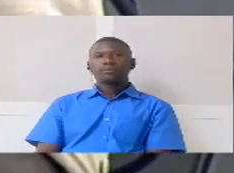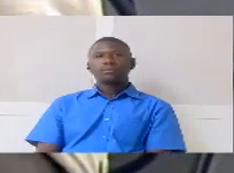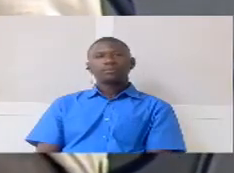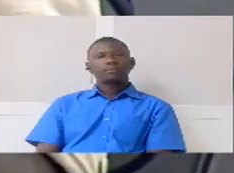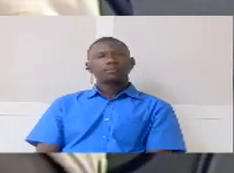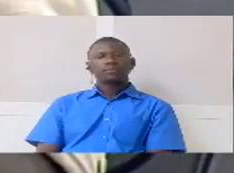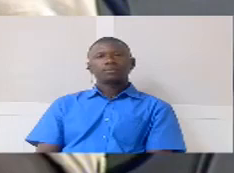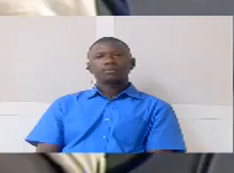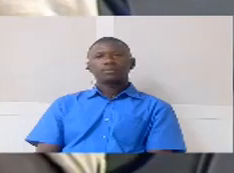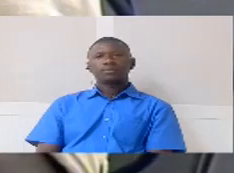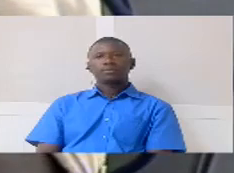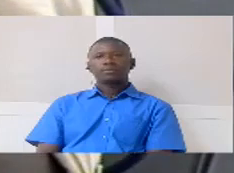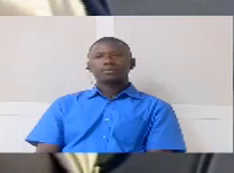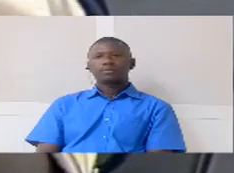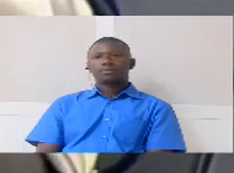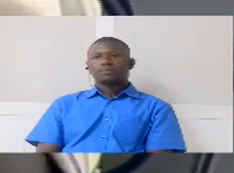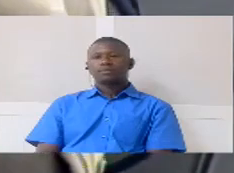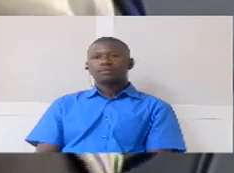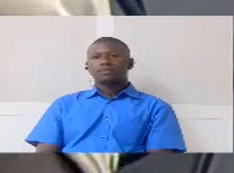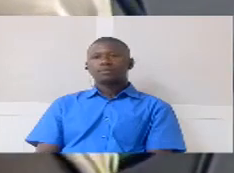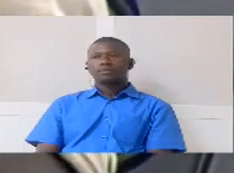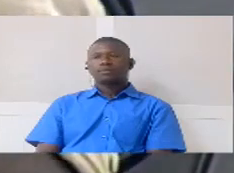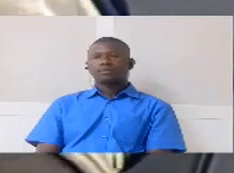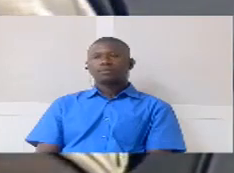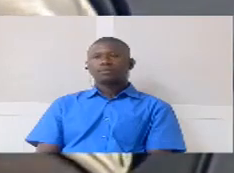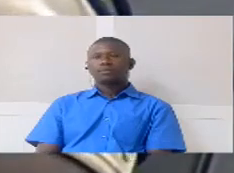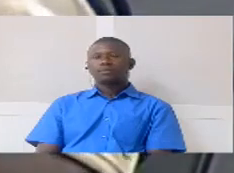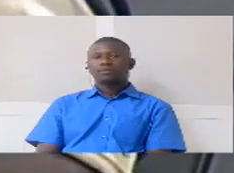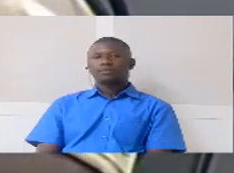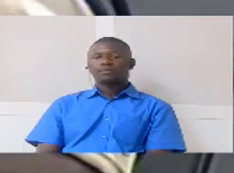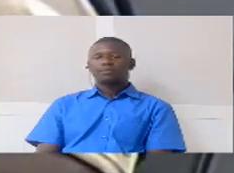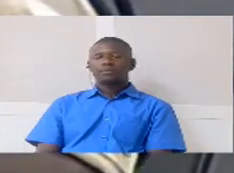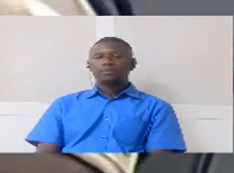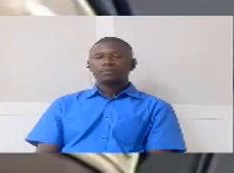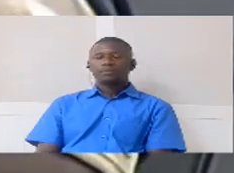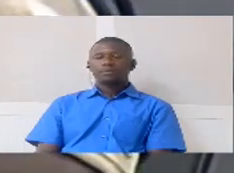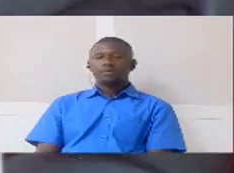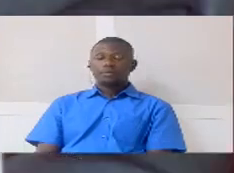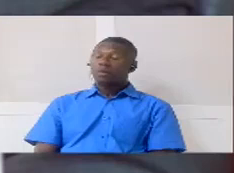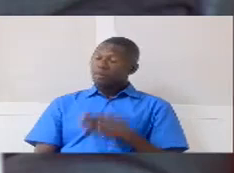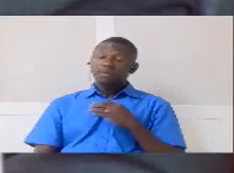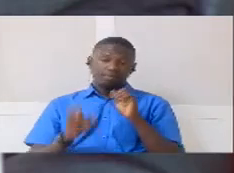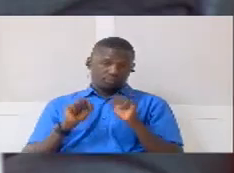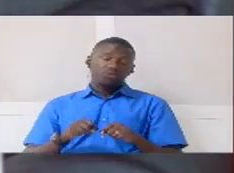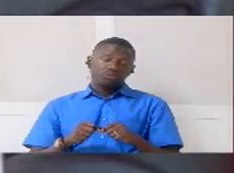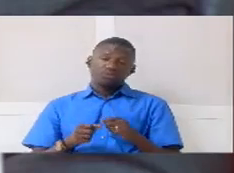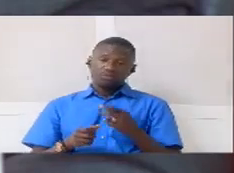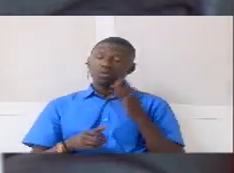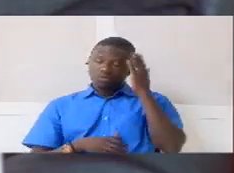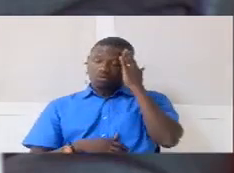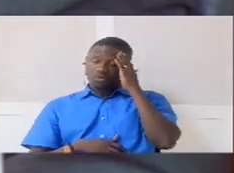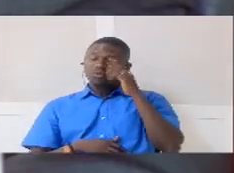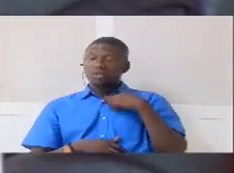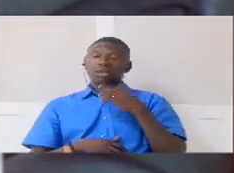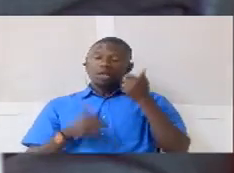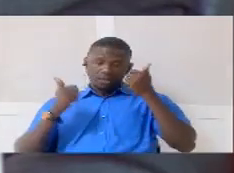molbe fenkela ka ko wosi fa kilingo lon to wando dol bi geto isakeno wala de bari makala mo da I cannot dispute that even though I am unaware of such a thing